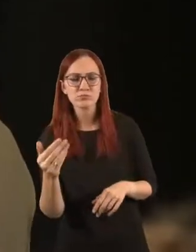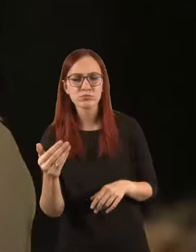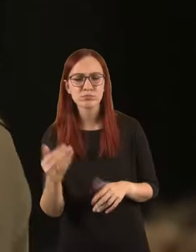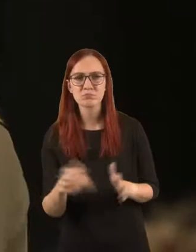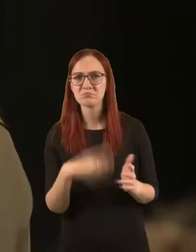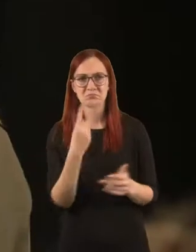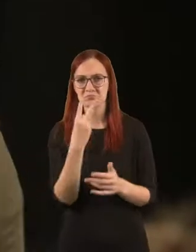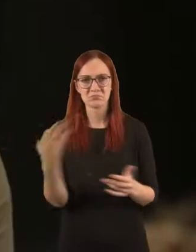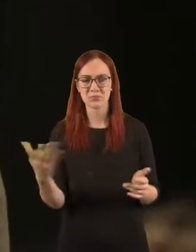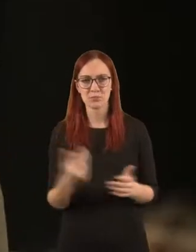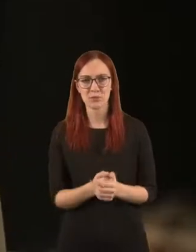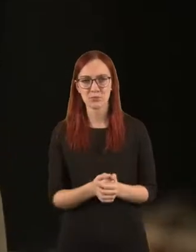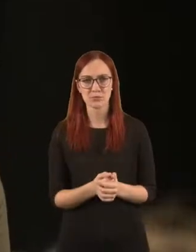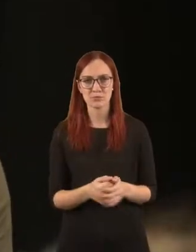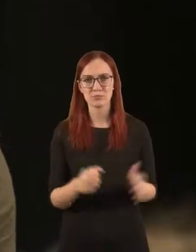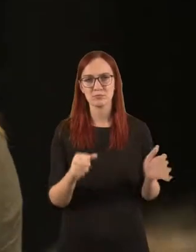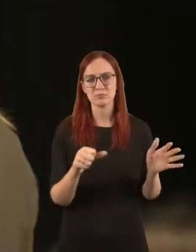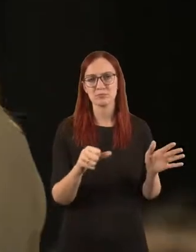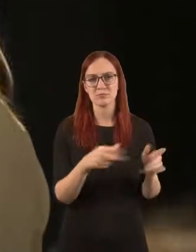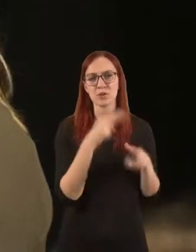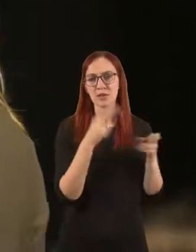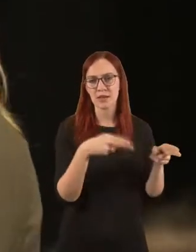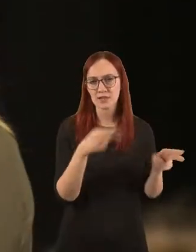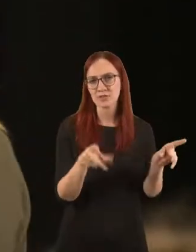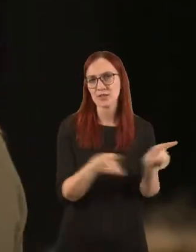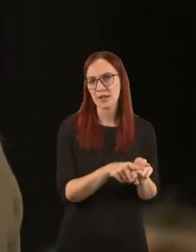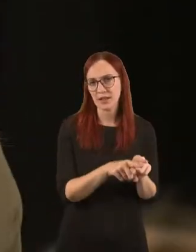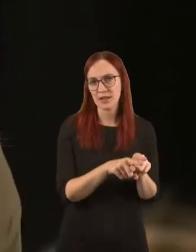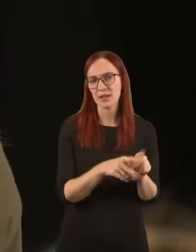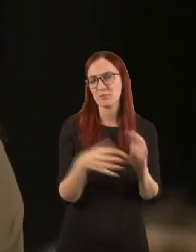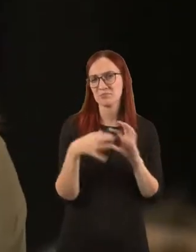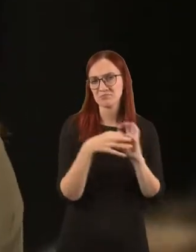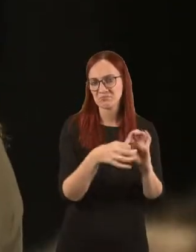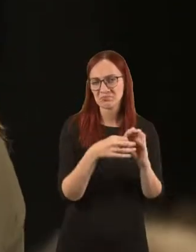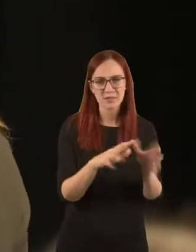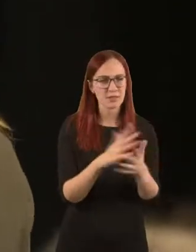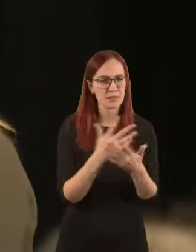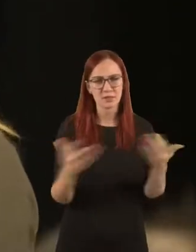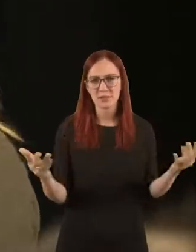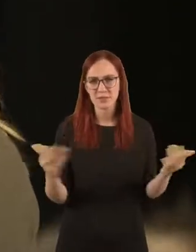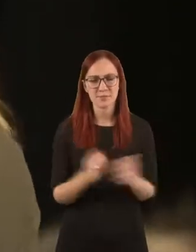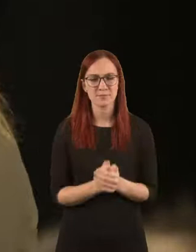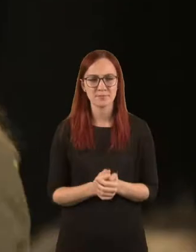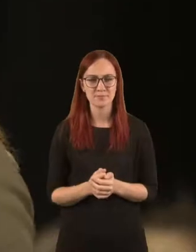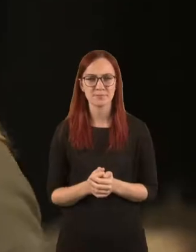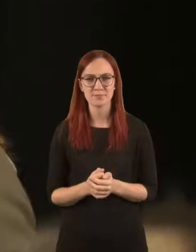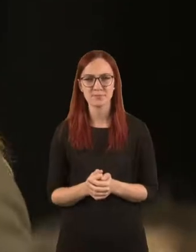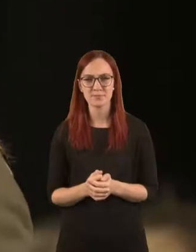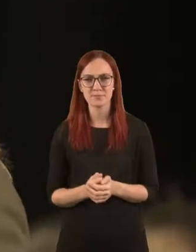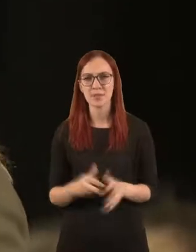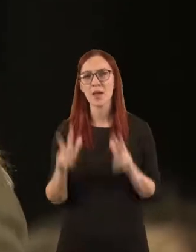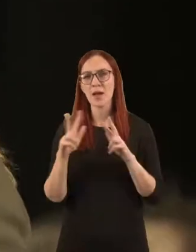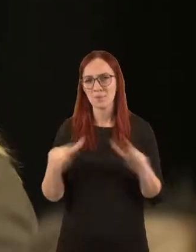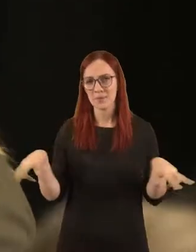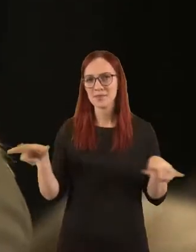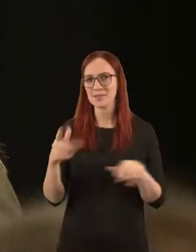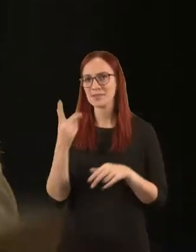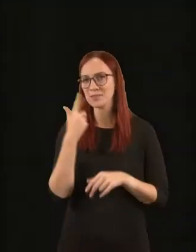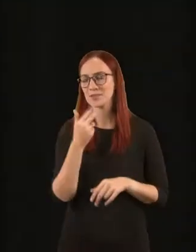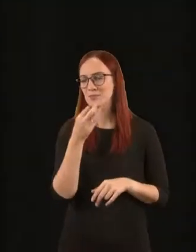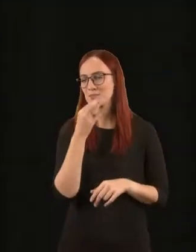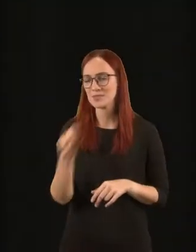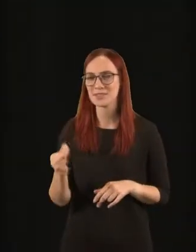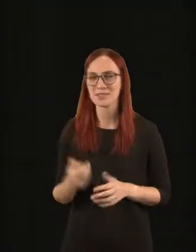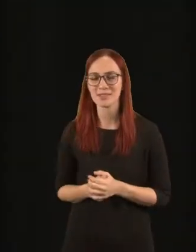this indicator? They tell me you should talk to the Ministry of Energy, but the Ministry of Energy tells me to talk to the Ministry